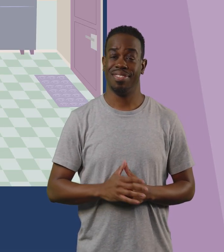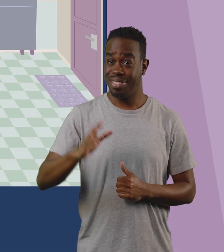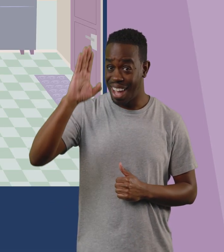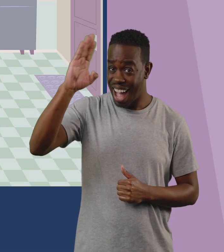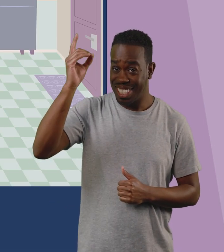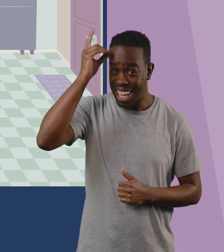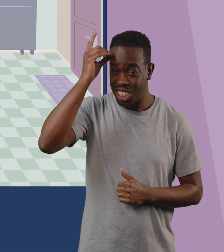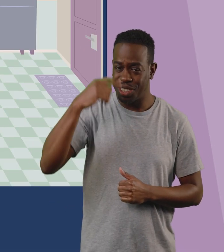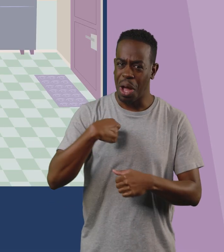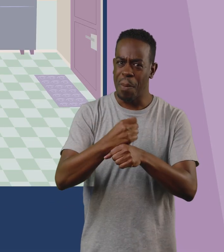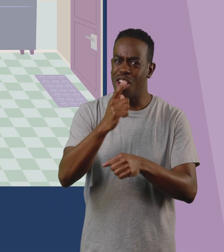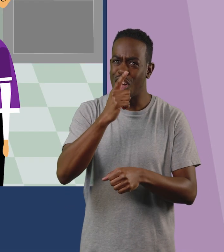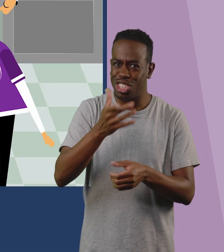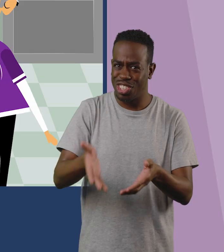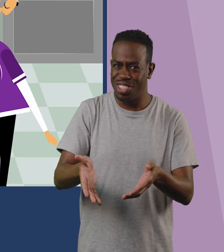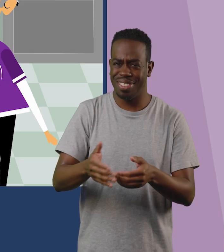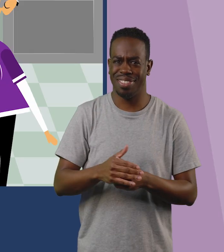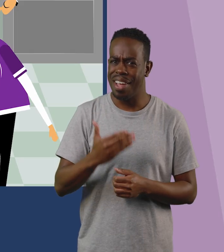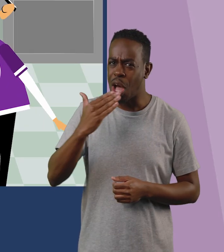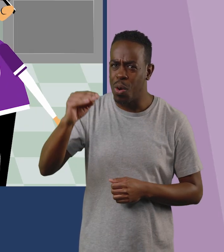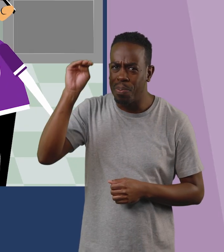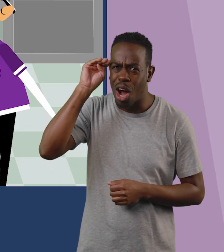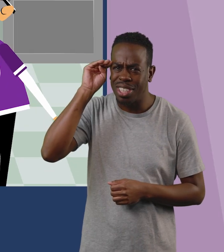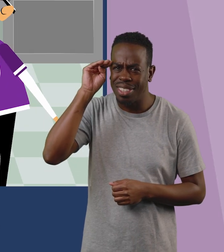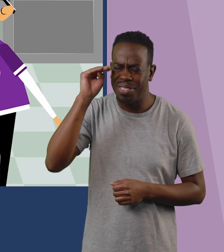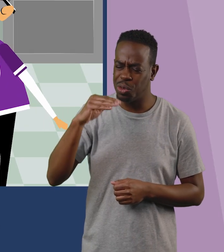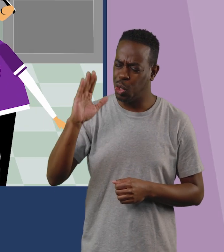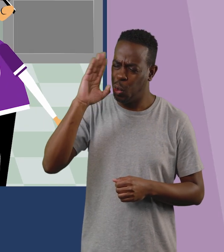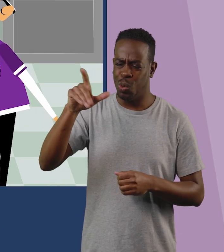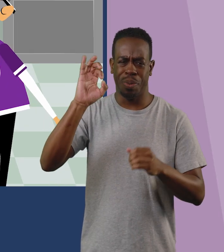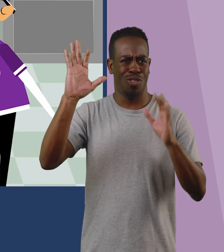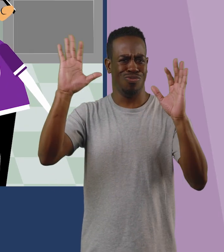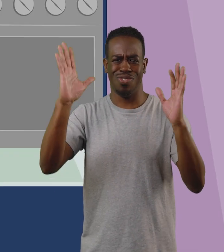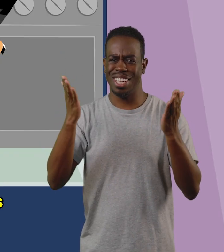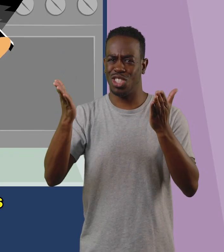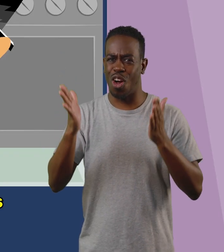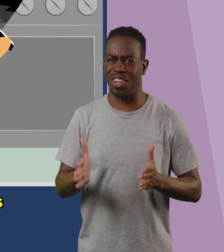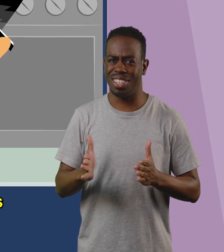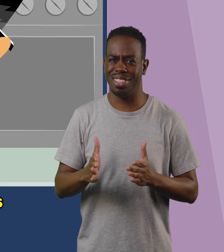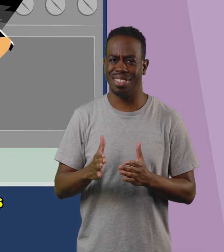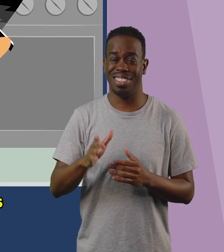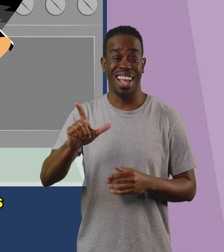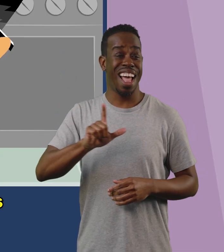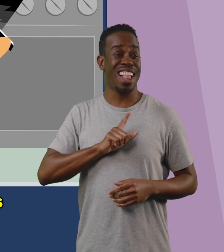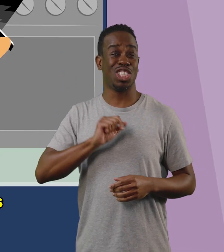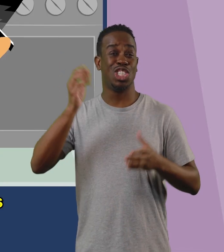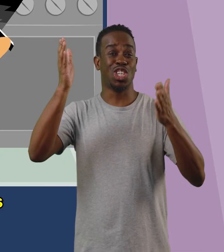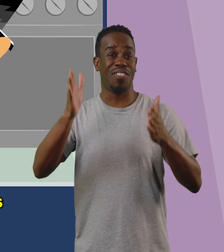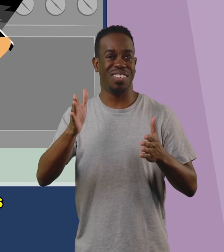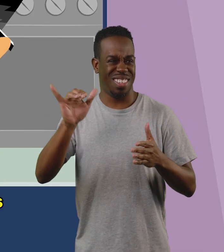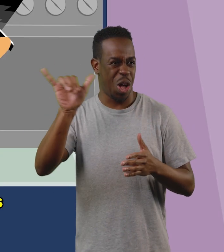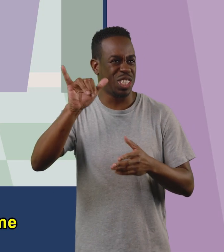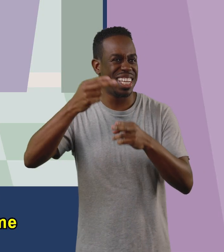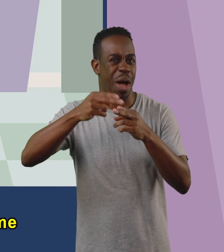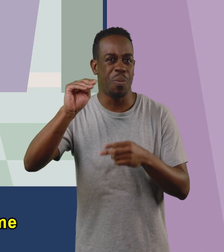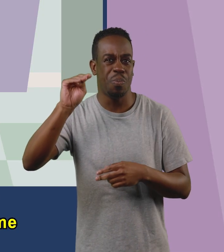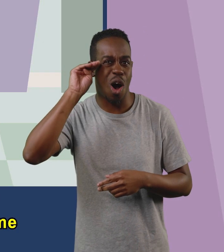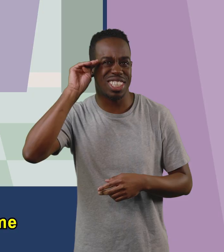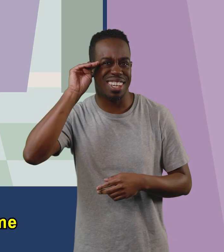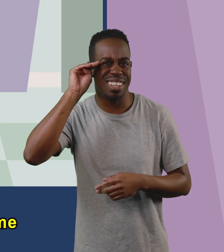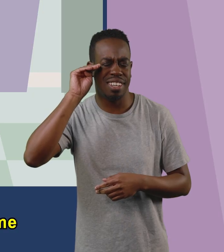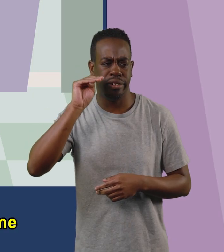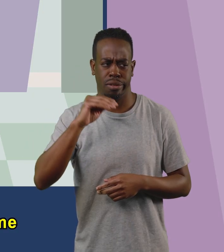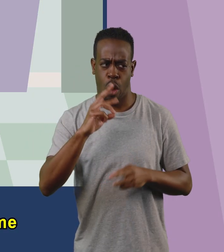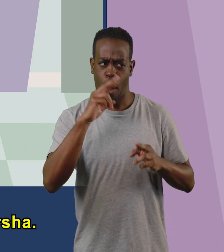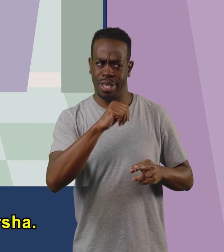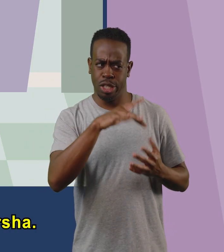Hi, Dexter. I made you lunch. Thank you, Marcia. I knew you would be an excellent yeoman. Lanterman's yeoman was also named Marcia. I hope